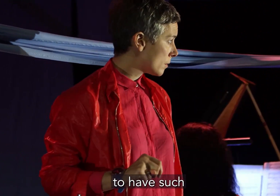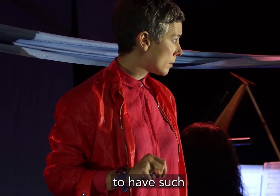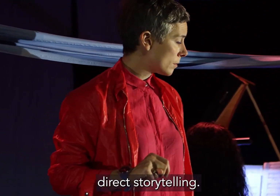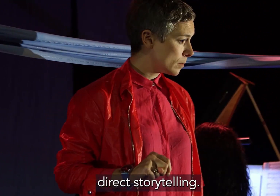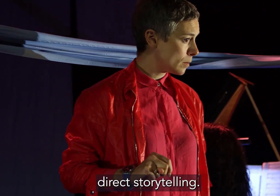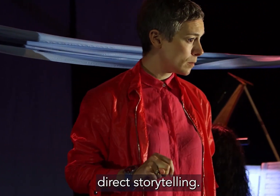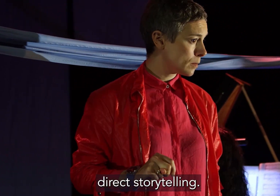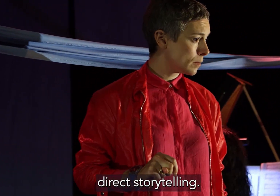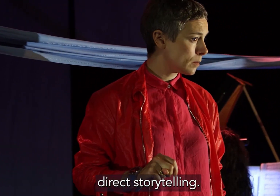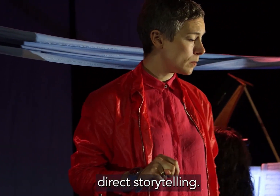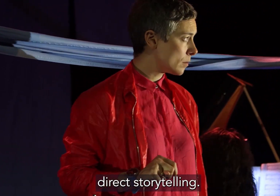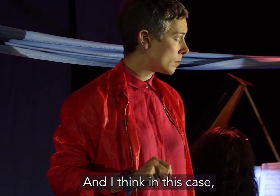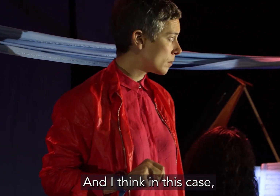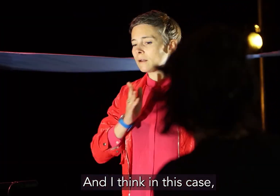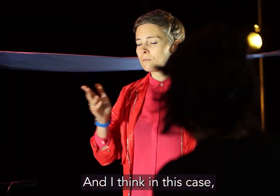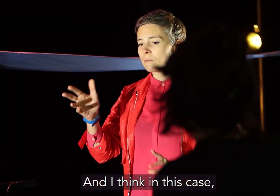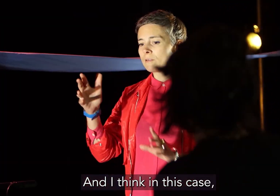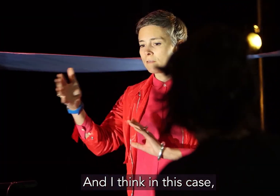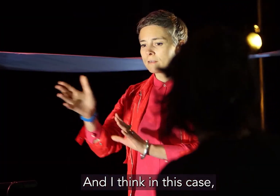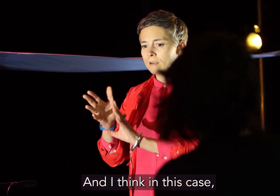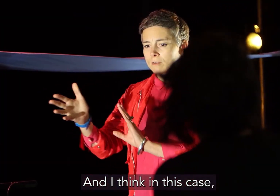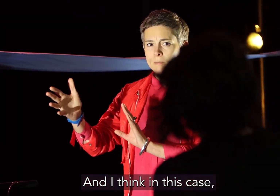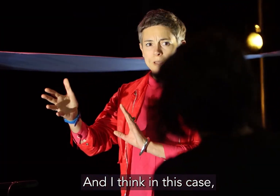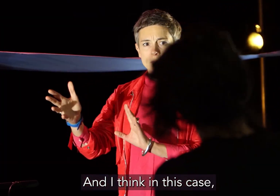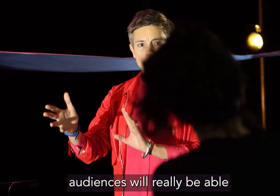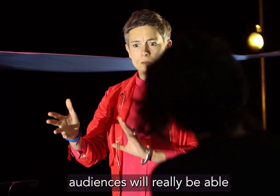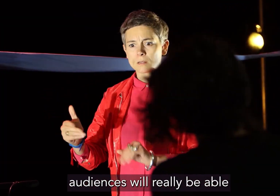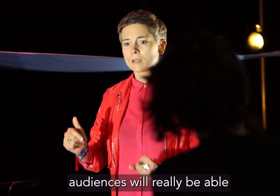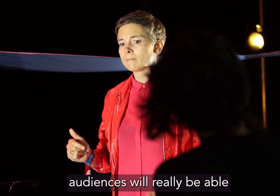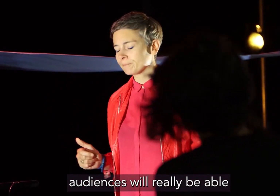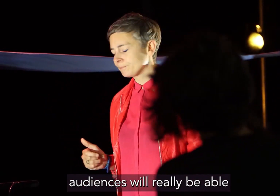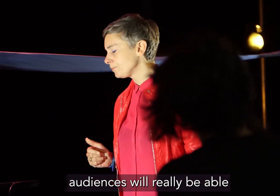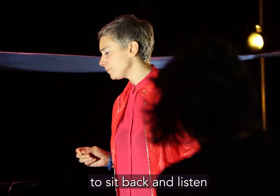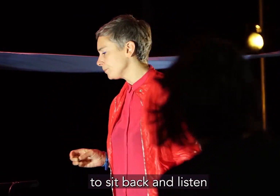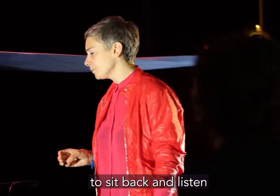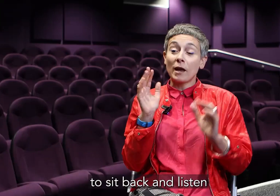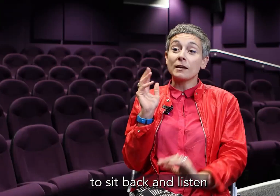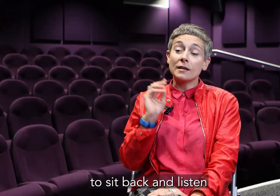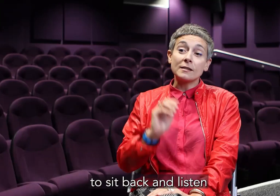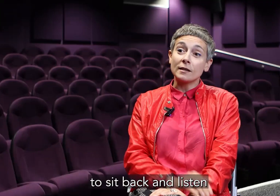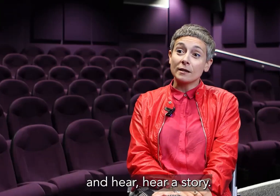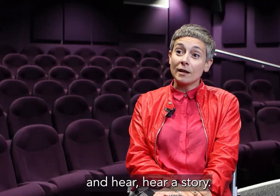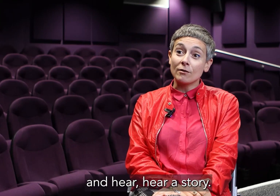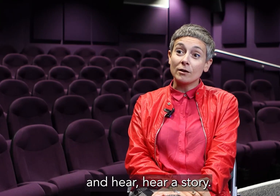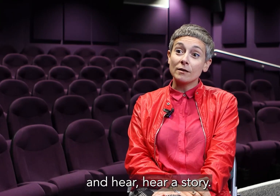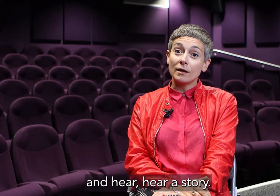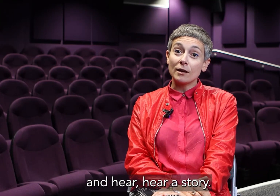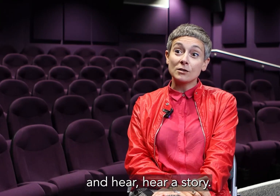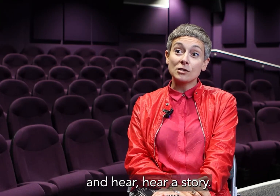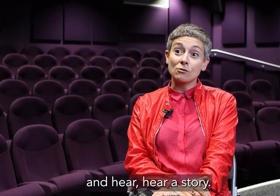storytelling. And I think in this case, audiences will really be able to sit back and listen and hear a story.